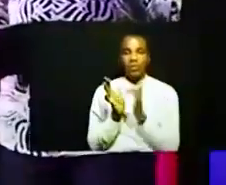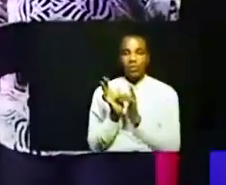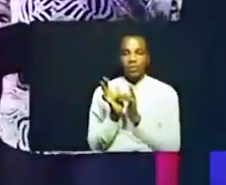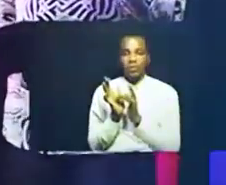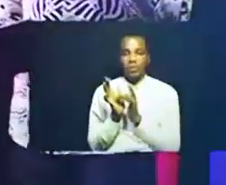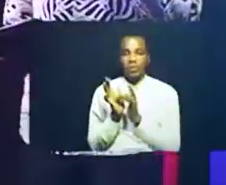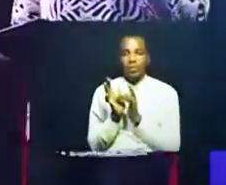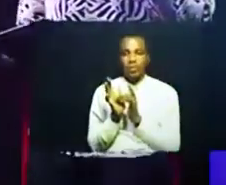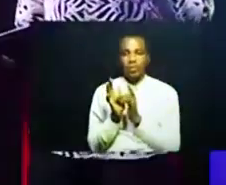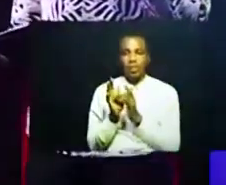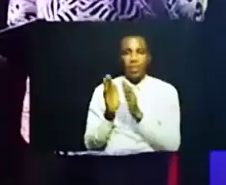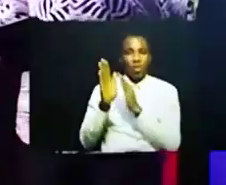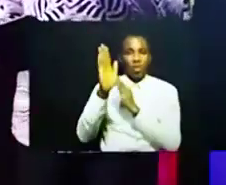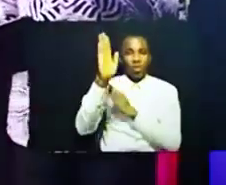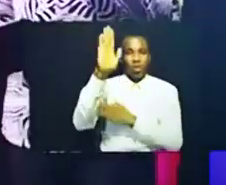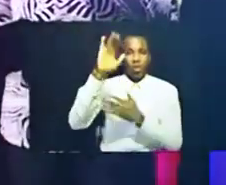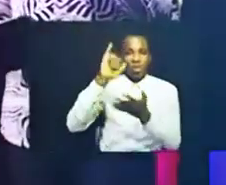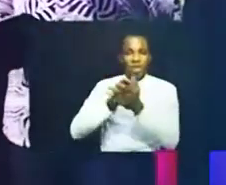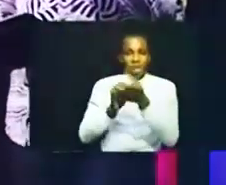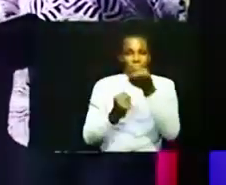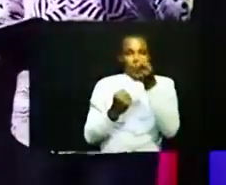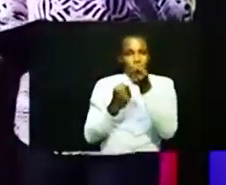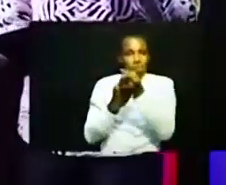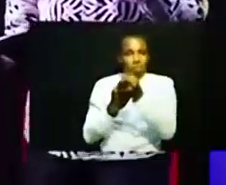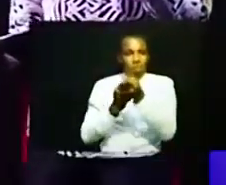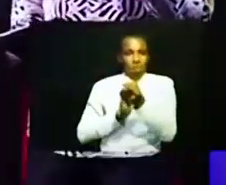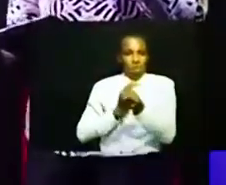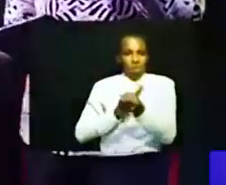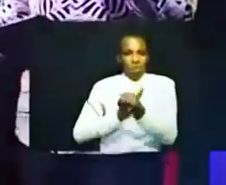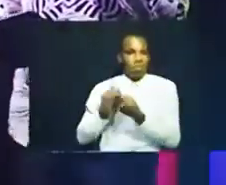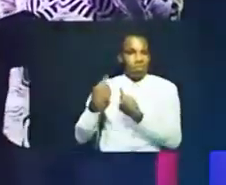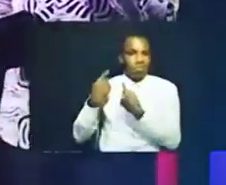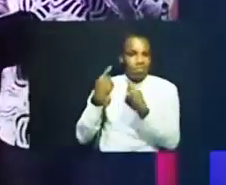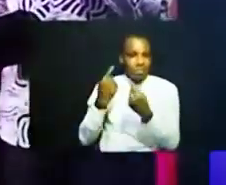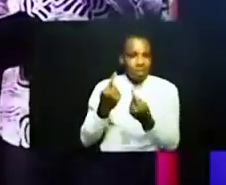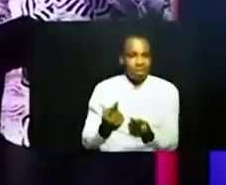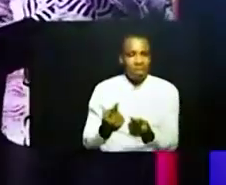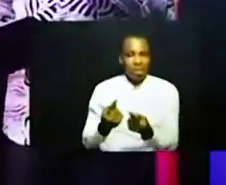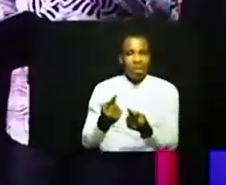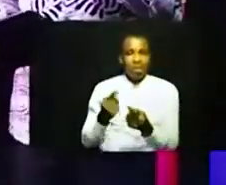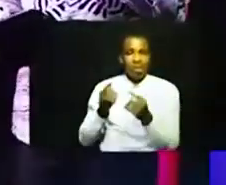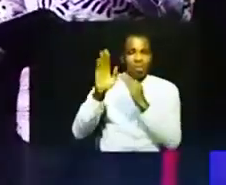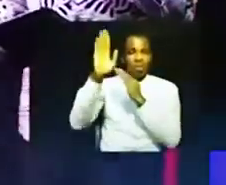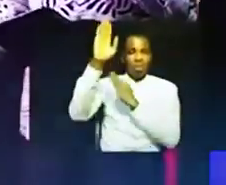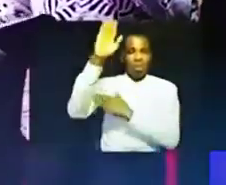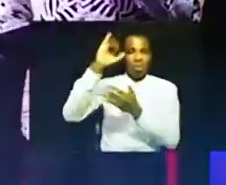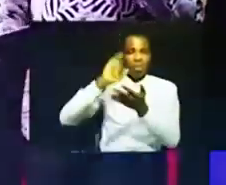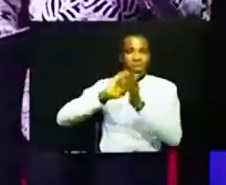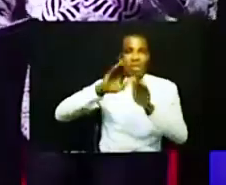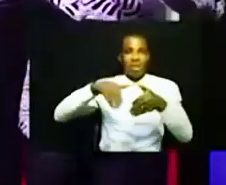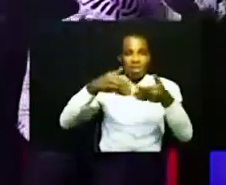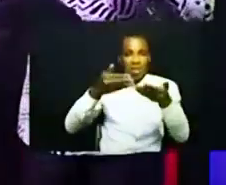the God who is our strength, the one who gives us life within,